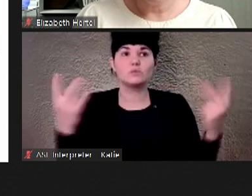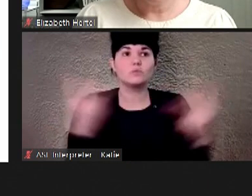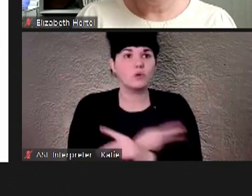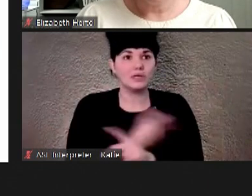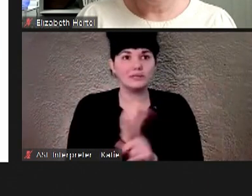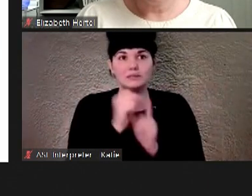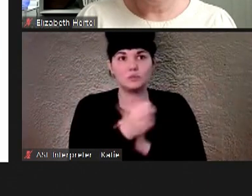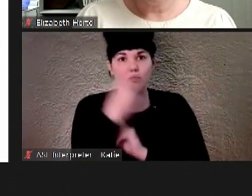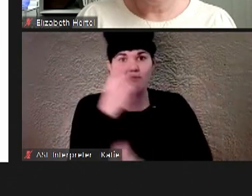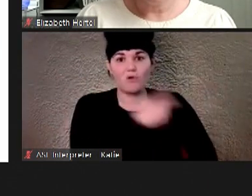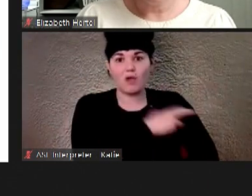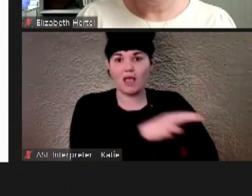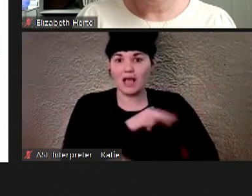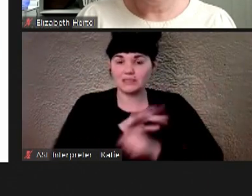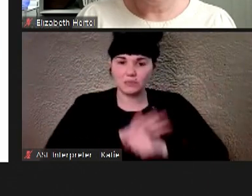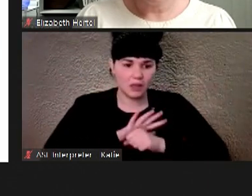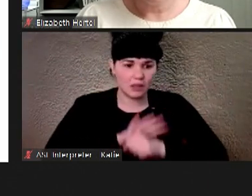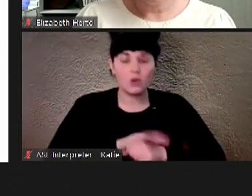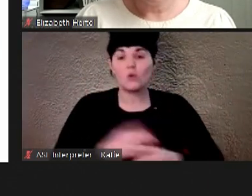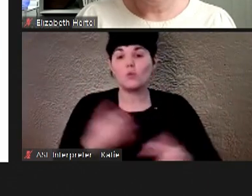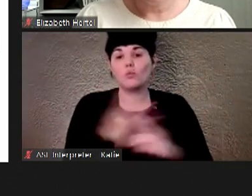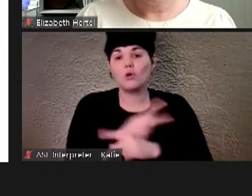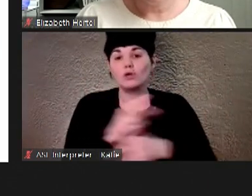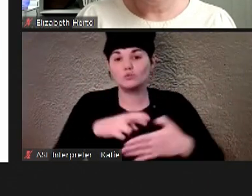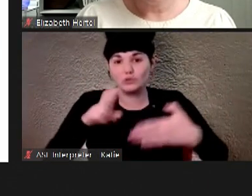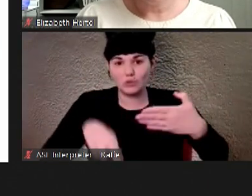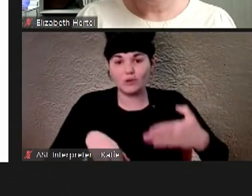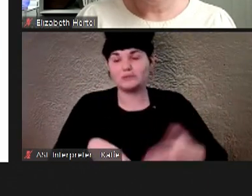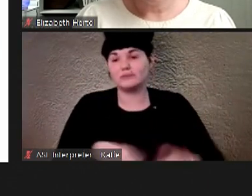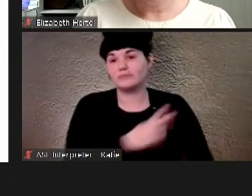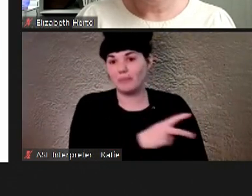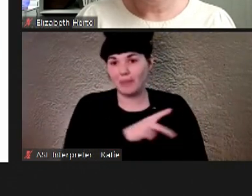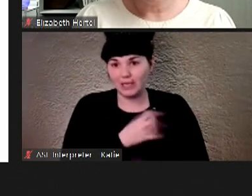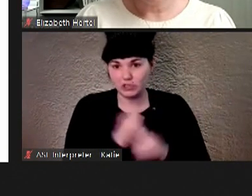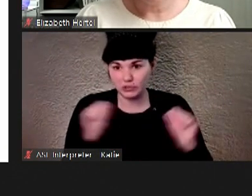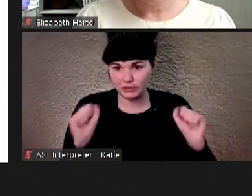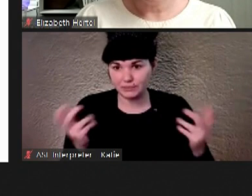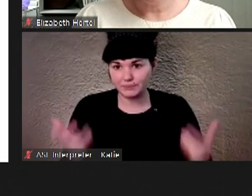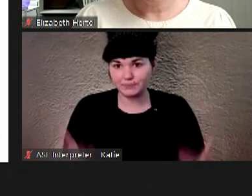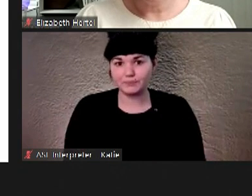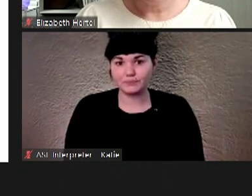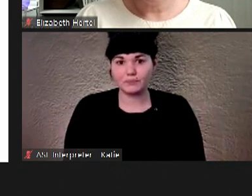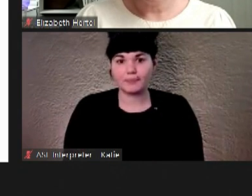worse outcomes. Next slide, please.